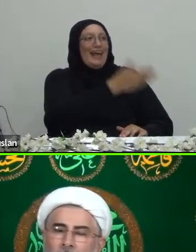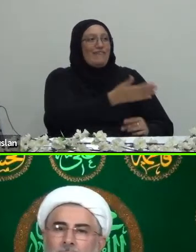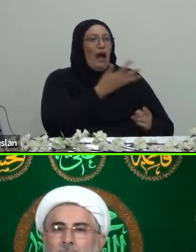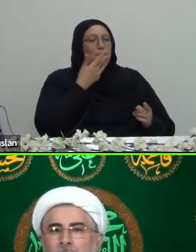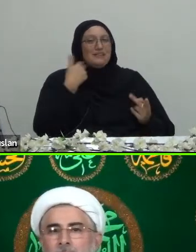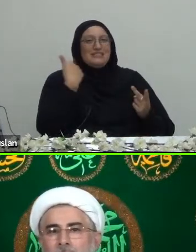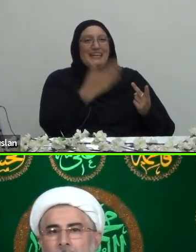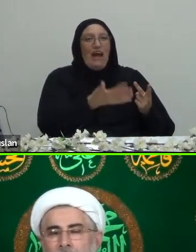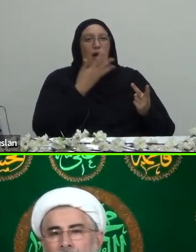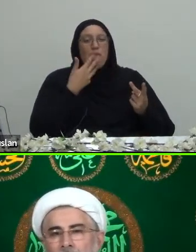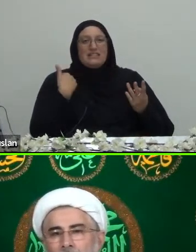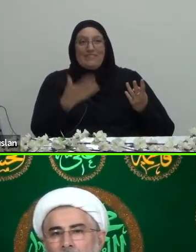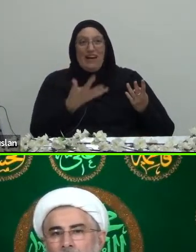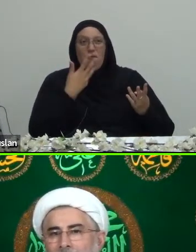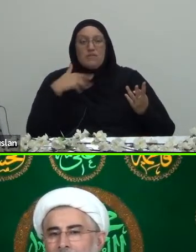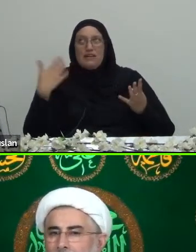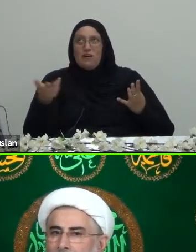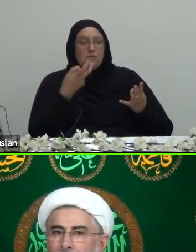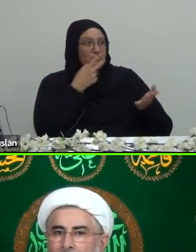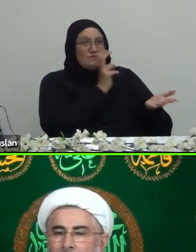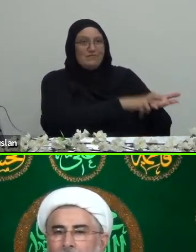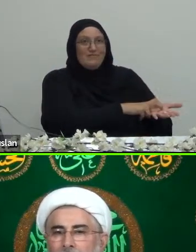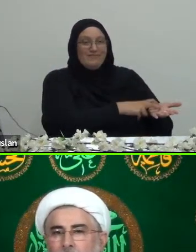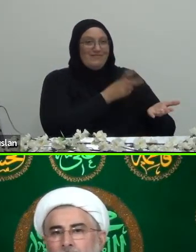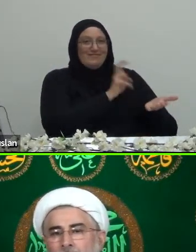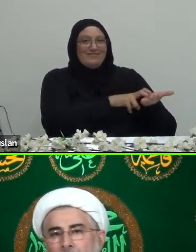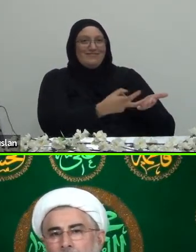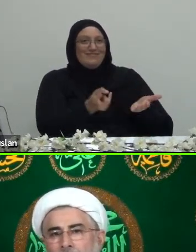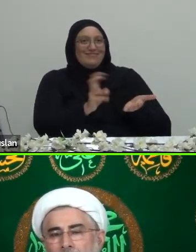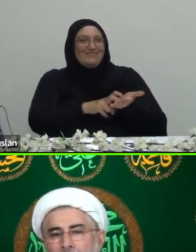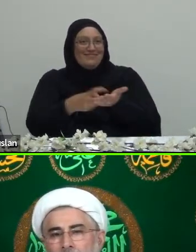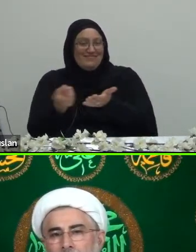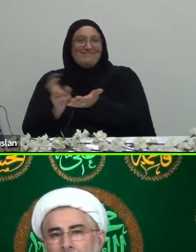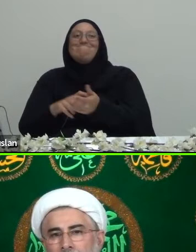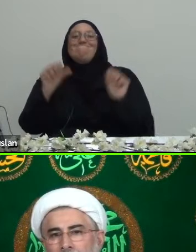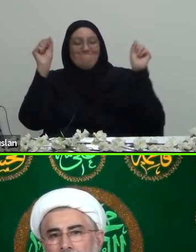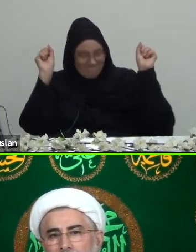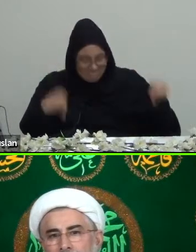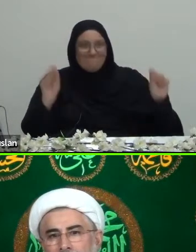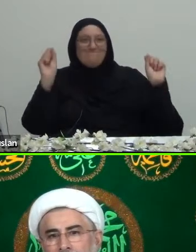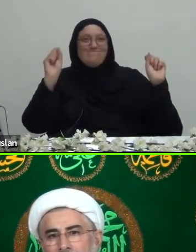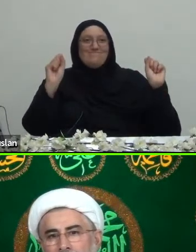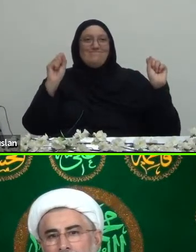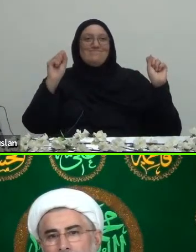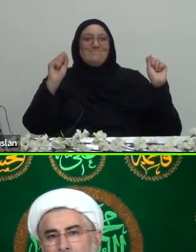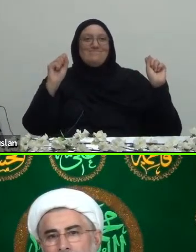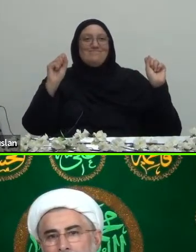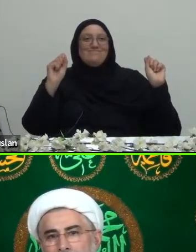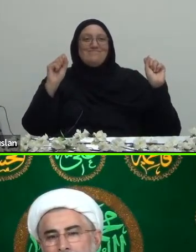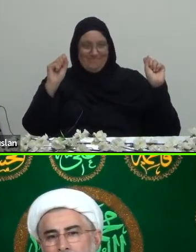the contract, it is valid and it has to be executed accordingly.